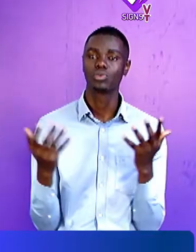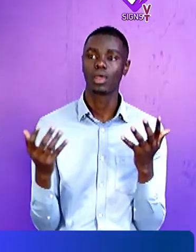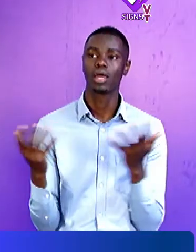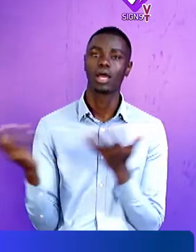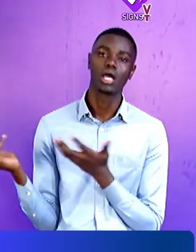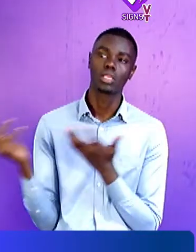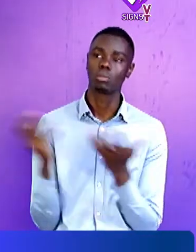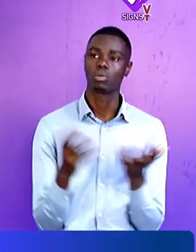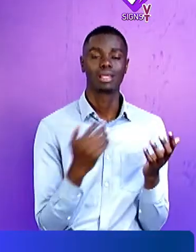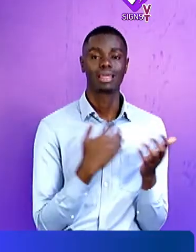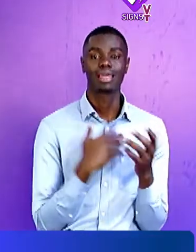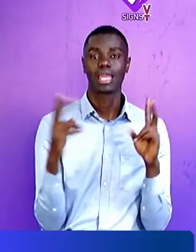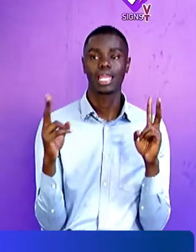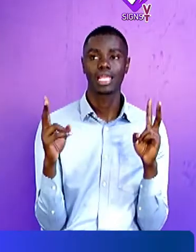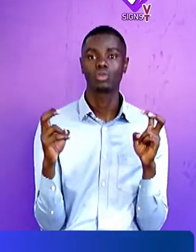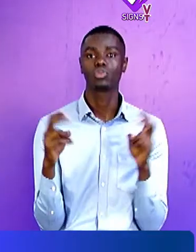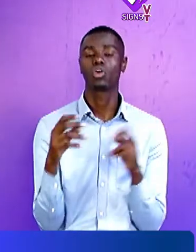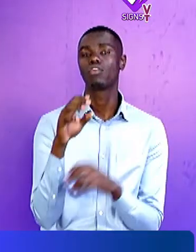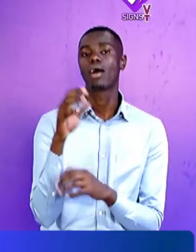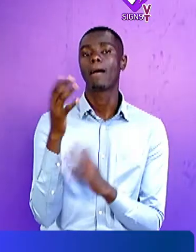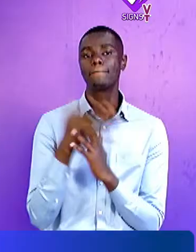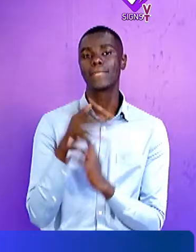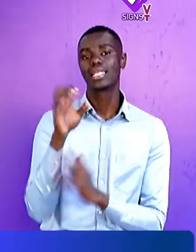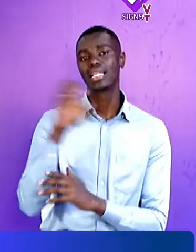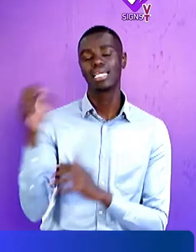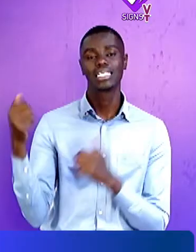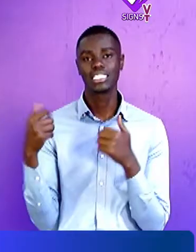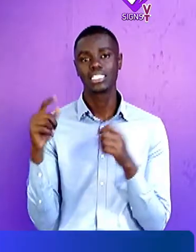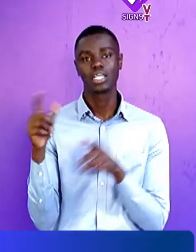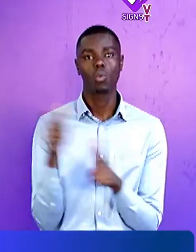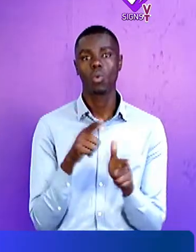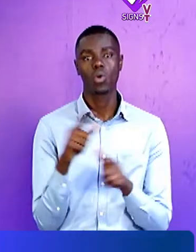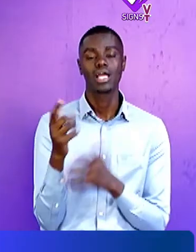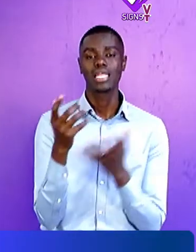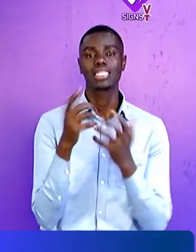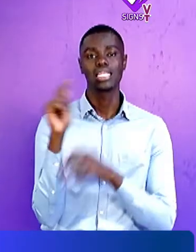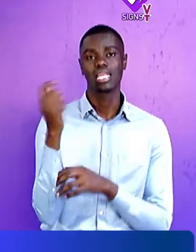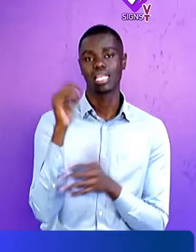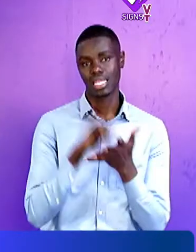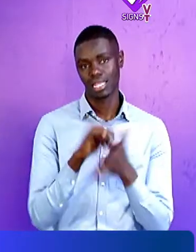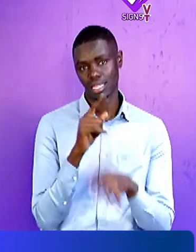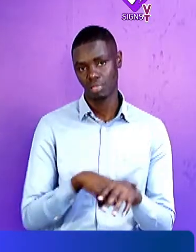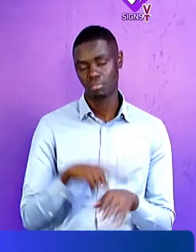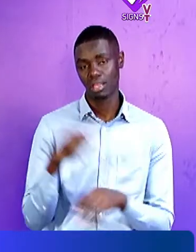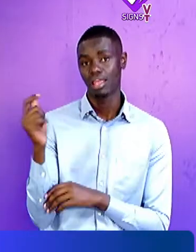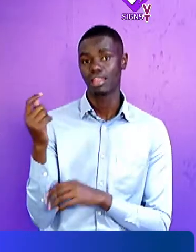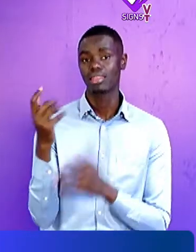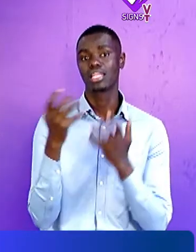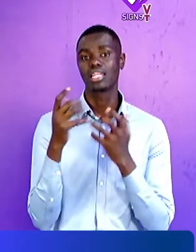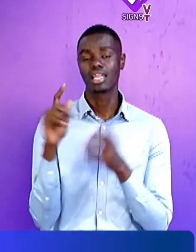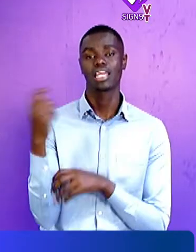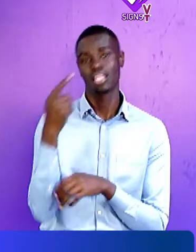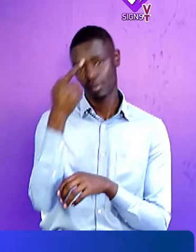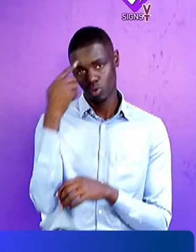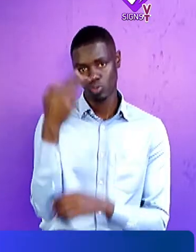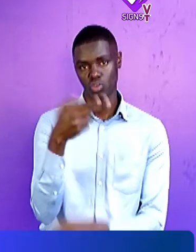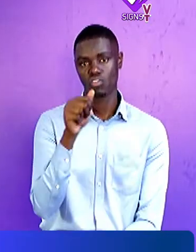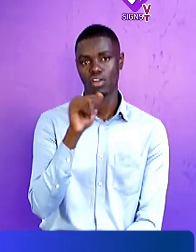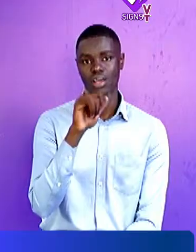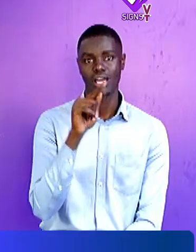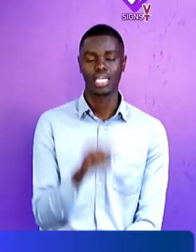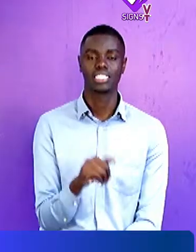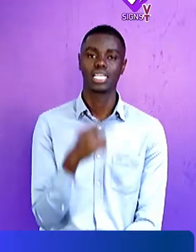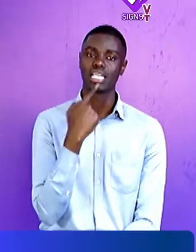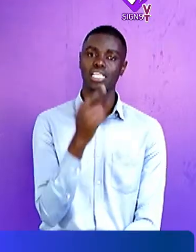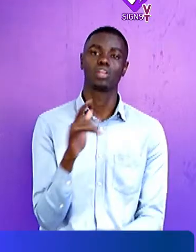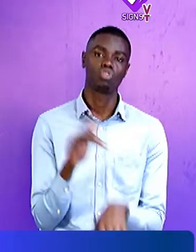because there was the issue of the Middle East war. Yeah. They needed Kenya a lot because of that time. They needed Kenya because of Haiti. Yeah. And that's I told you earlier